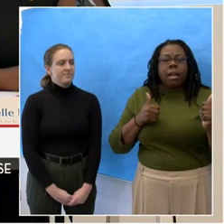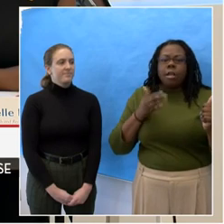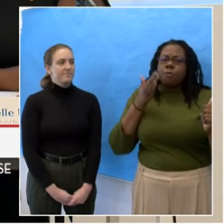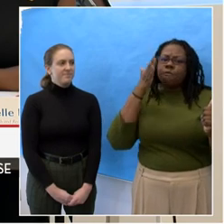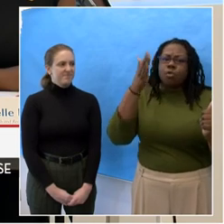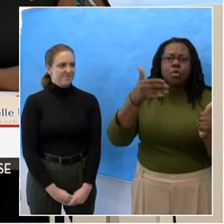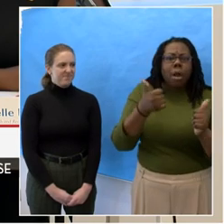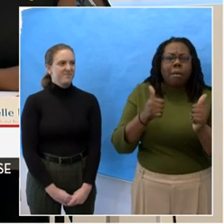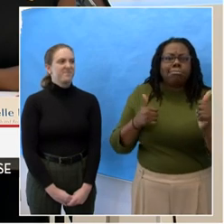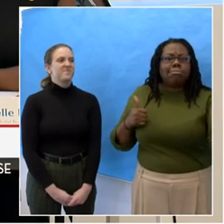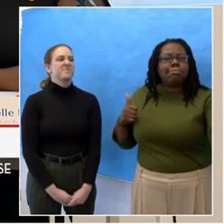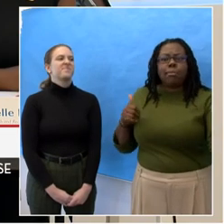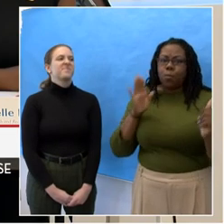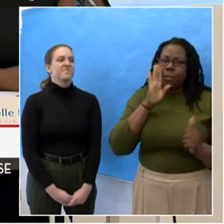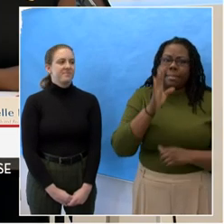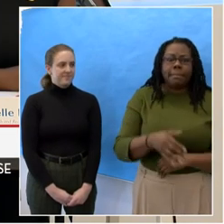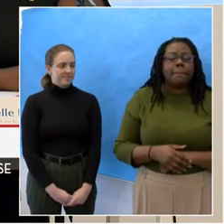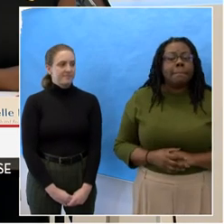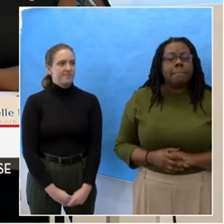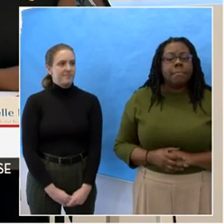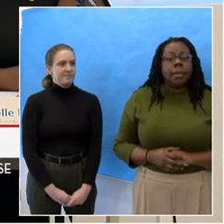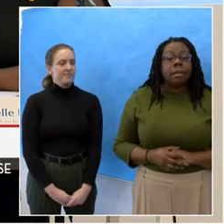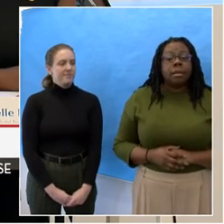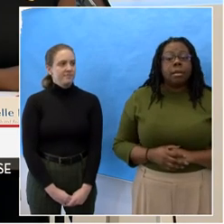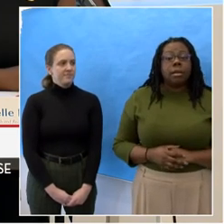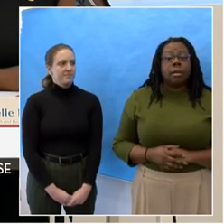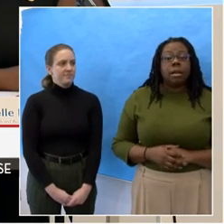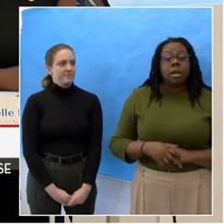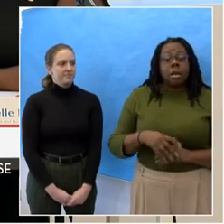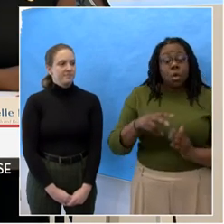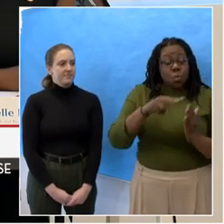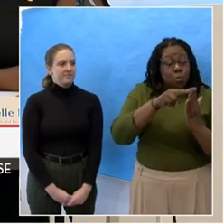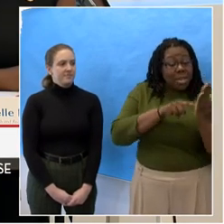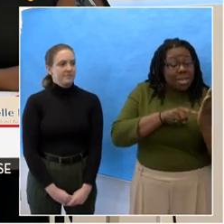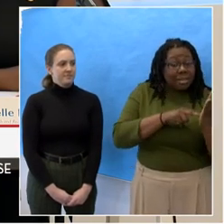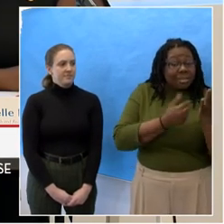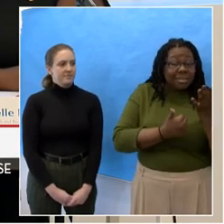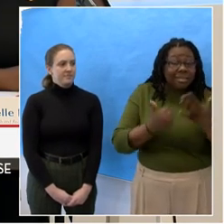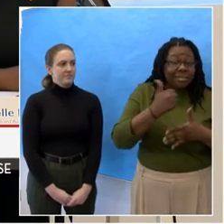You have to learn how to read in order to read to learn.